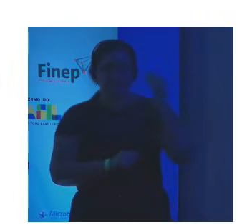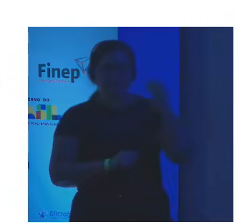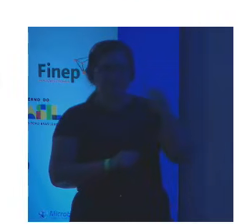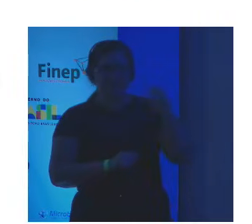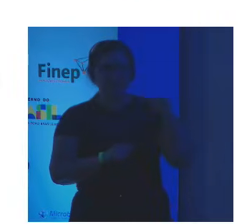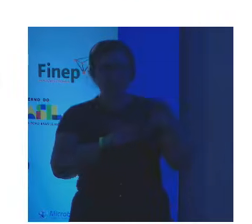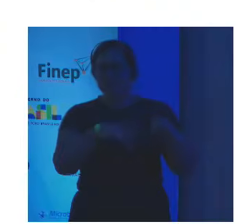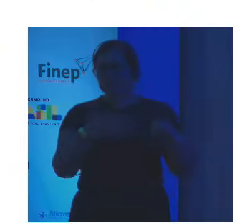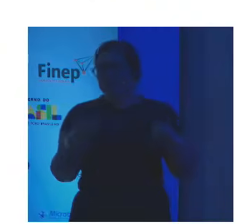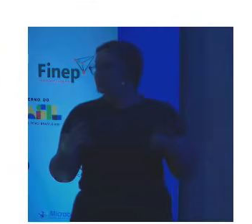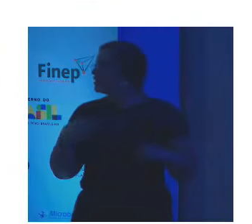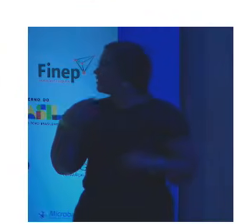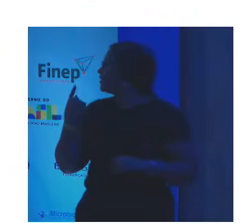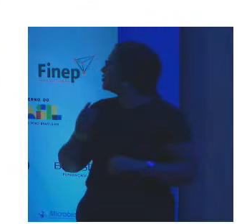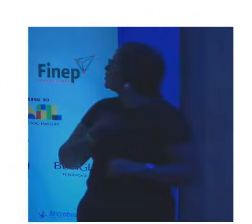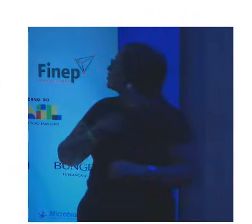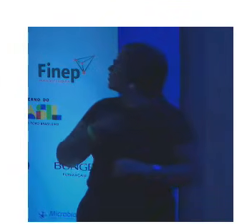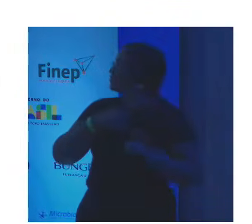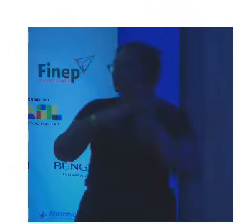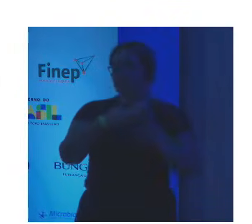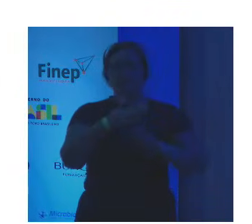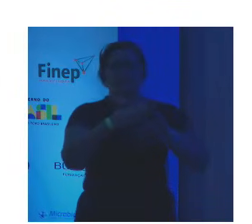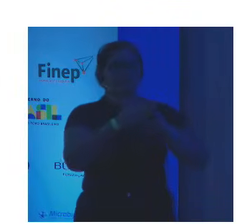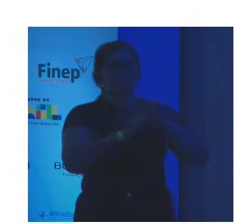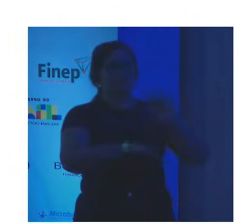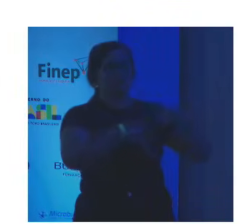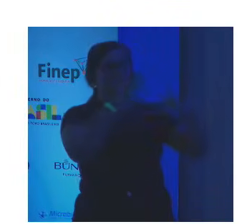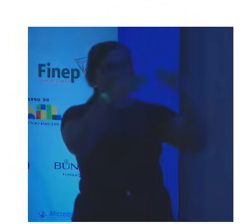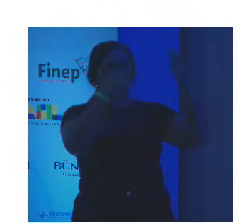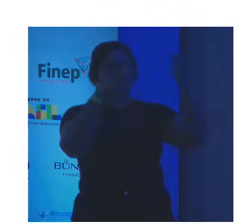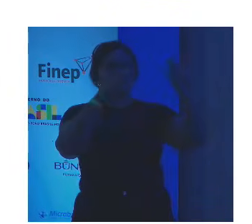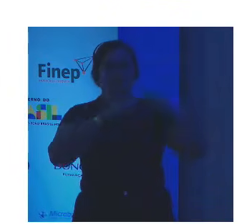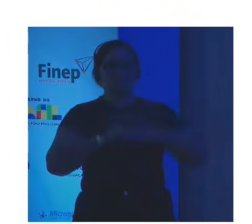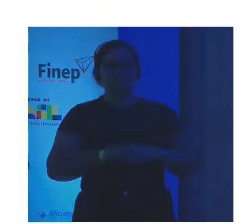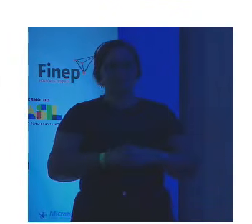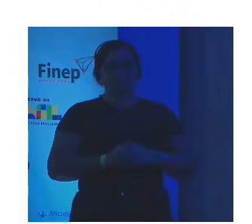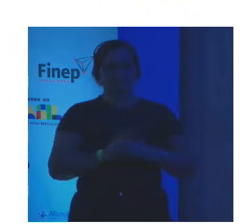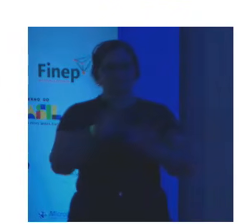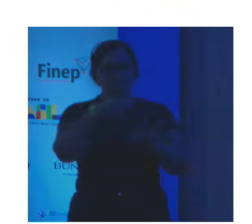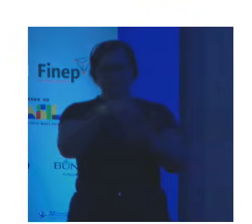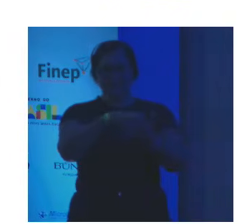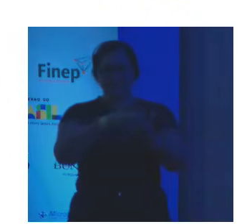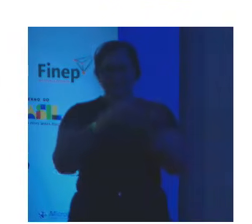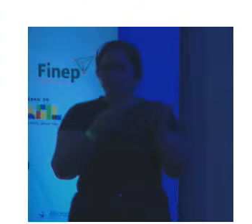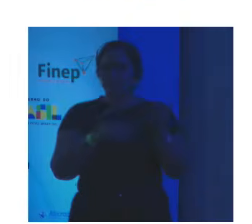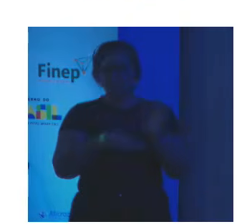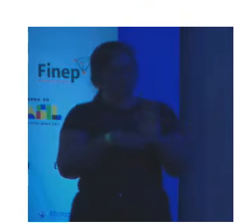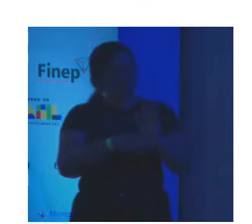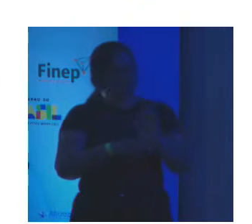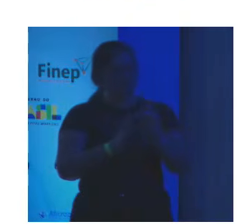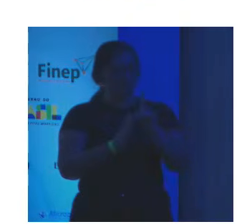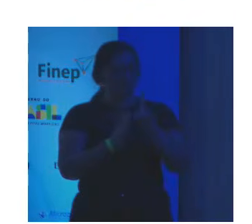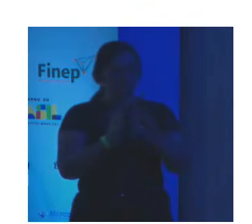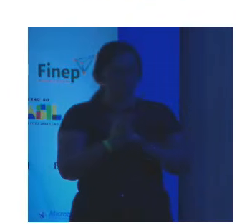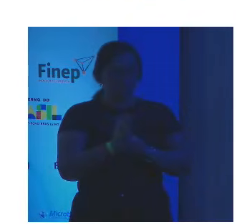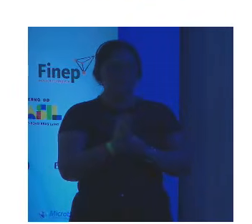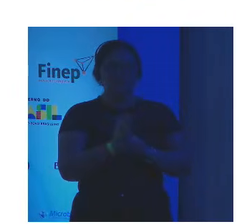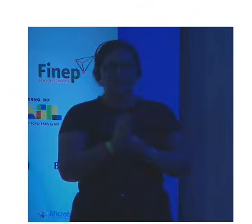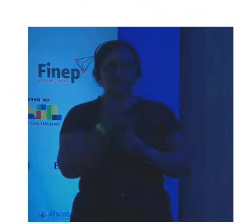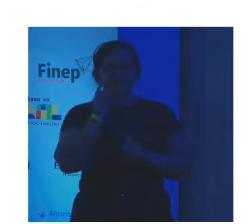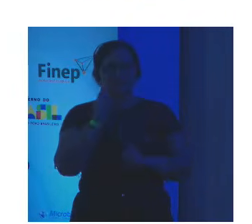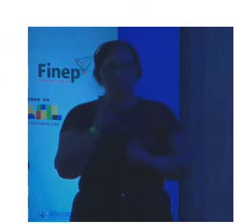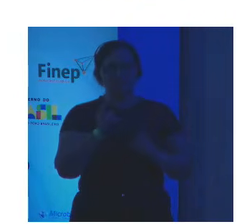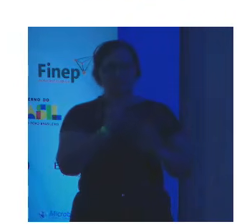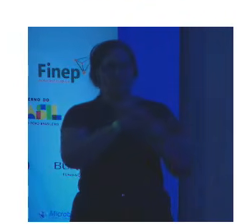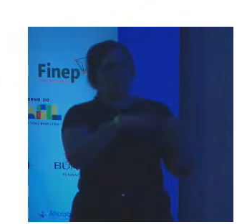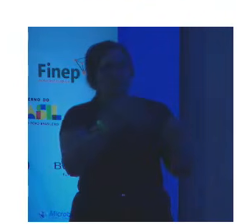Mercator to develop this collaborative center for ocean prediction. Typically, it means, okay, great, but we have to provoke something to have